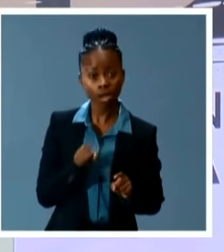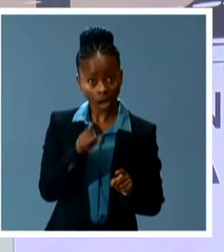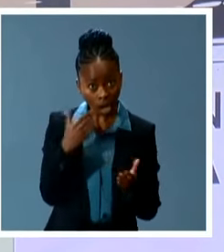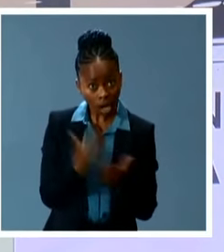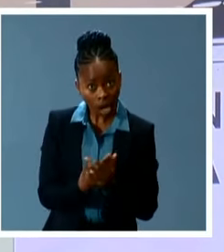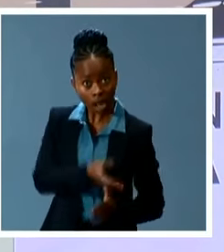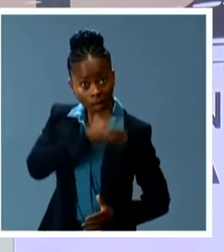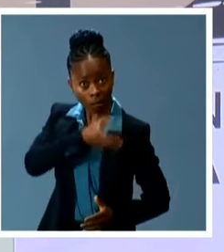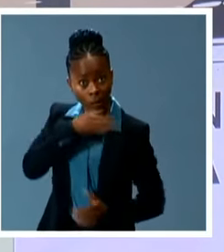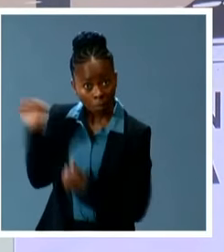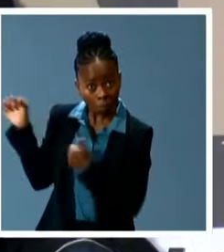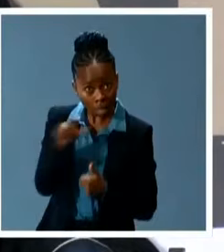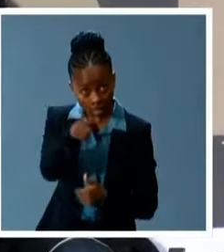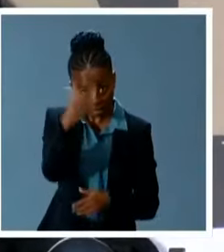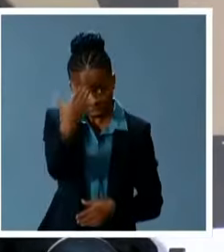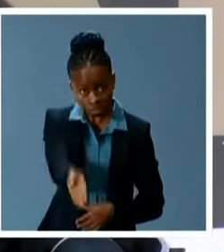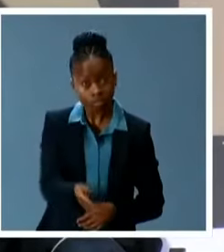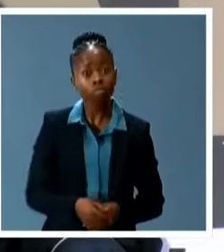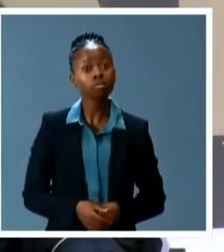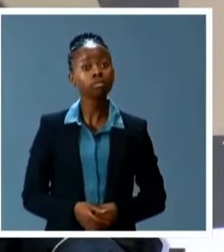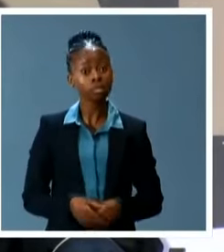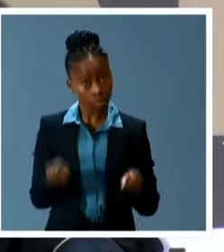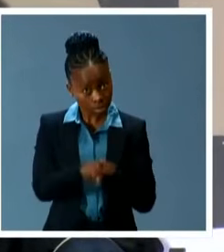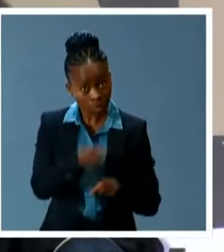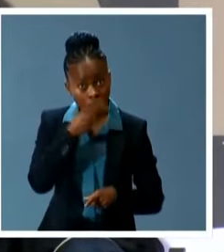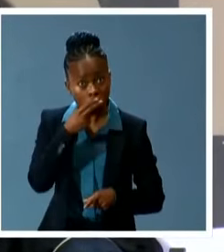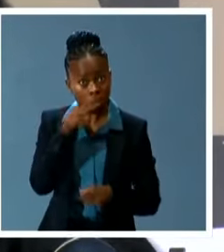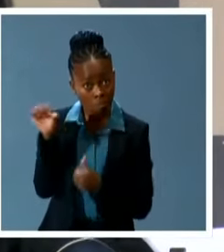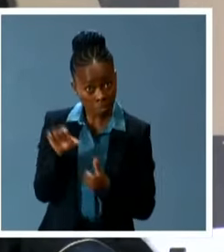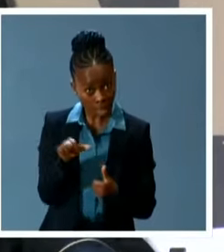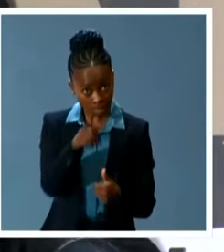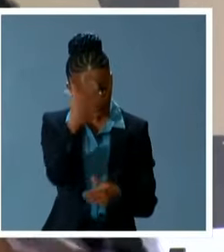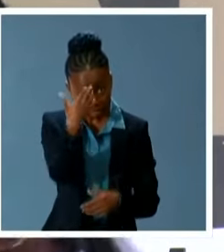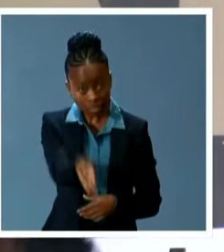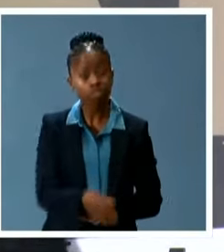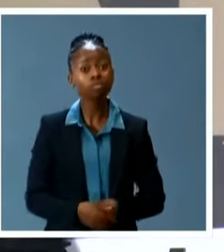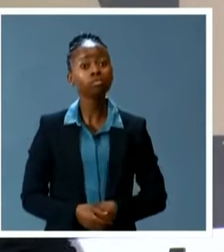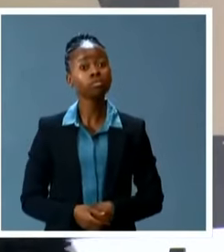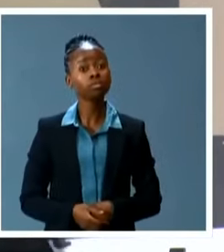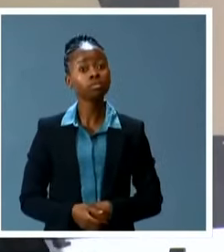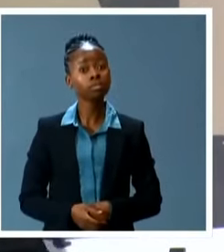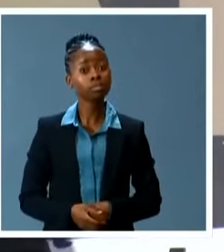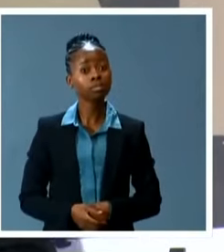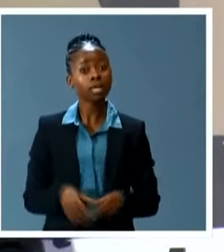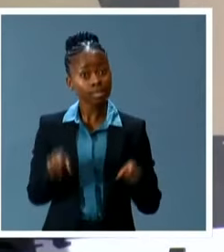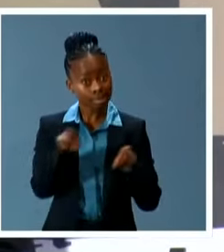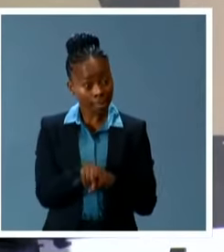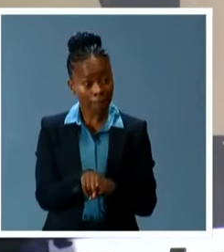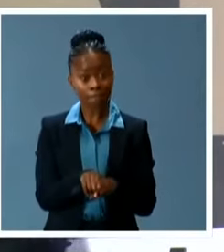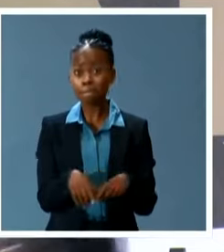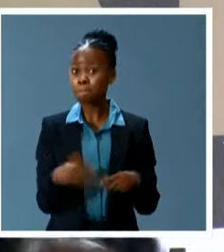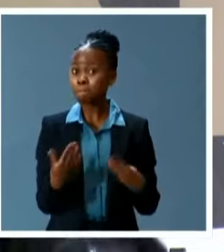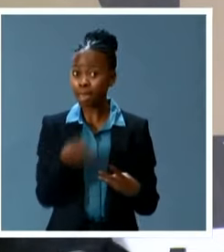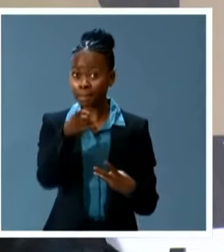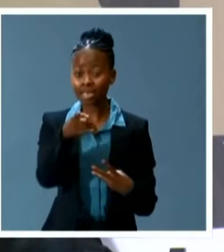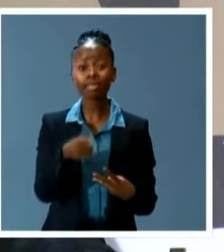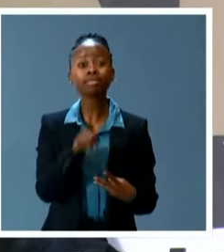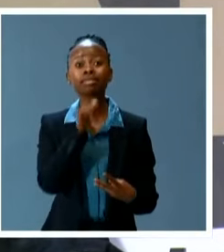Thursday and cigarettes, or he could be sending us back straight to our